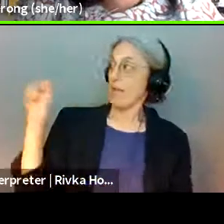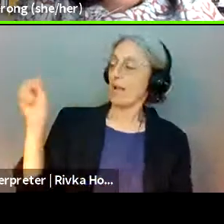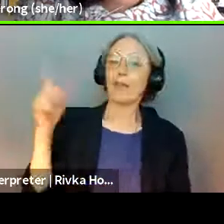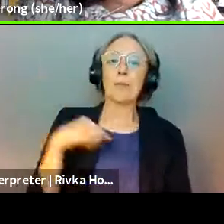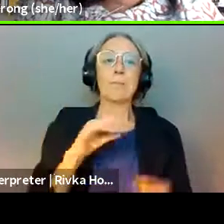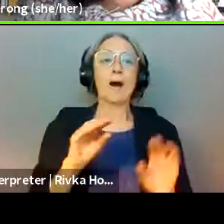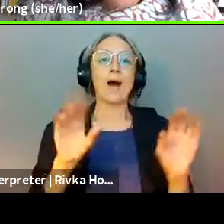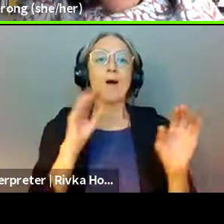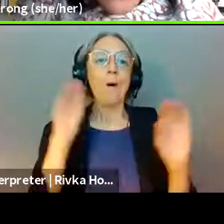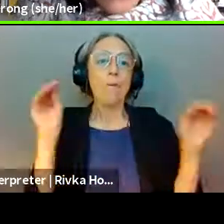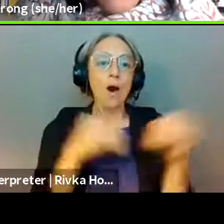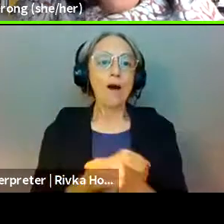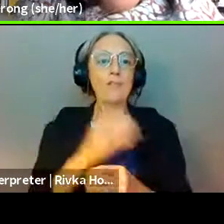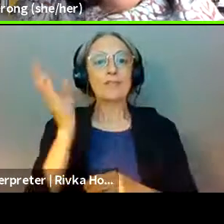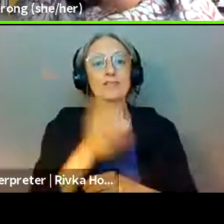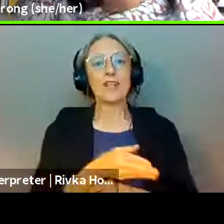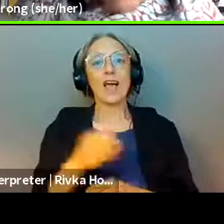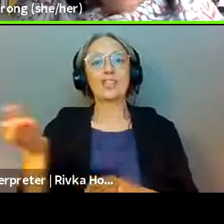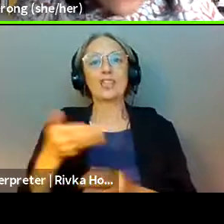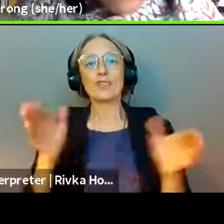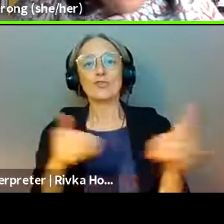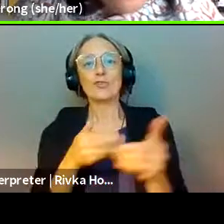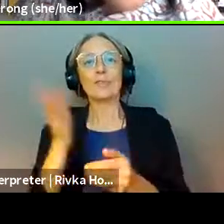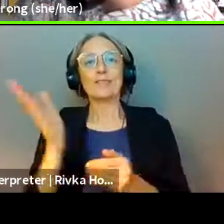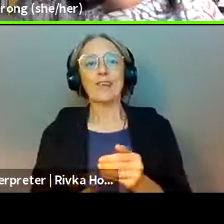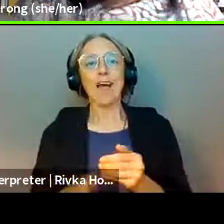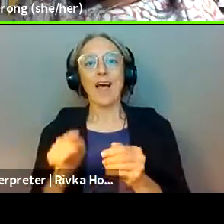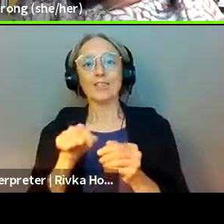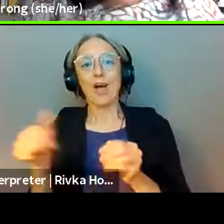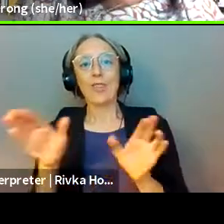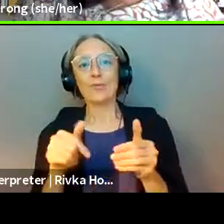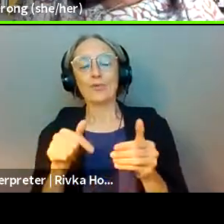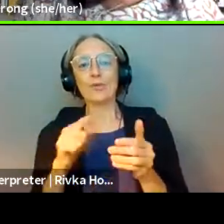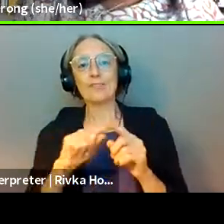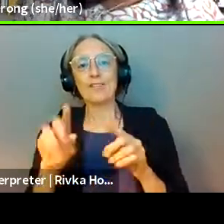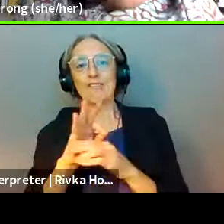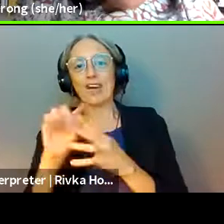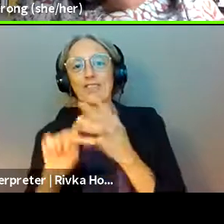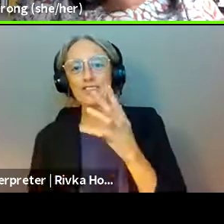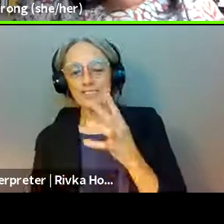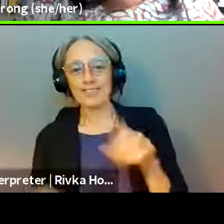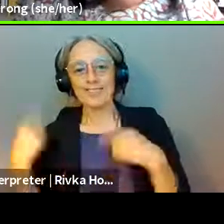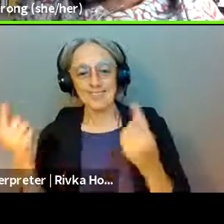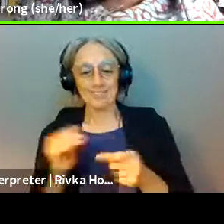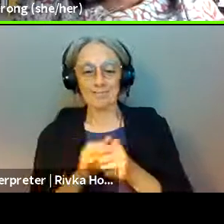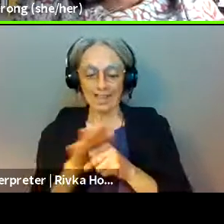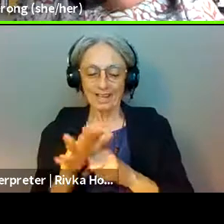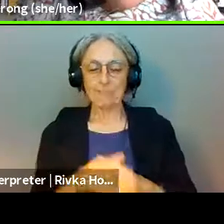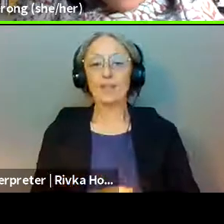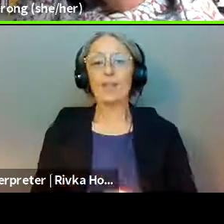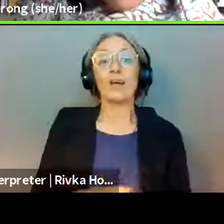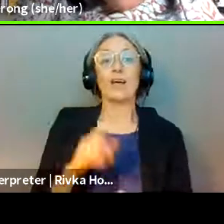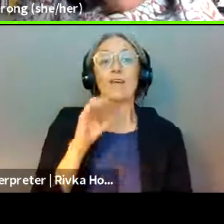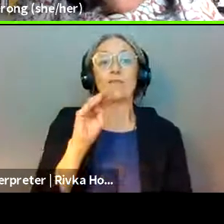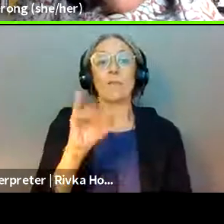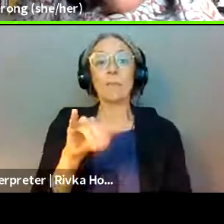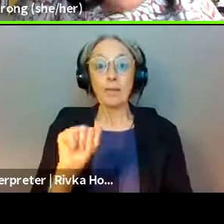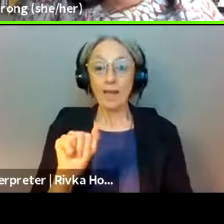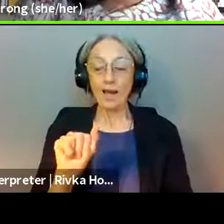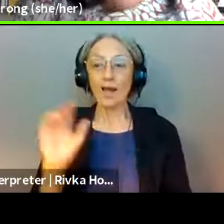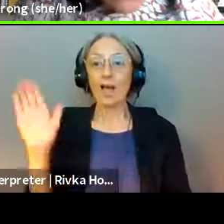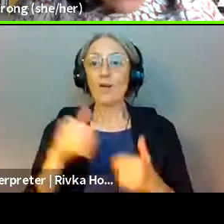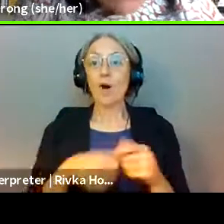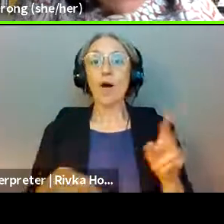room / everything during this pandemic. So to Mia and everybody at CAP, thank you